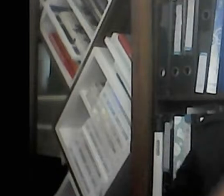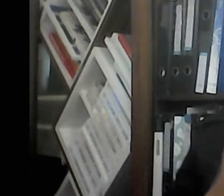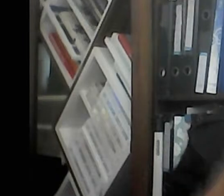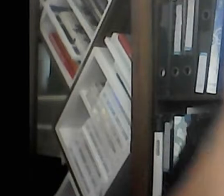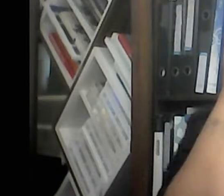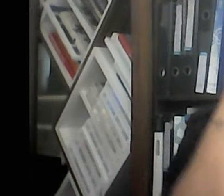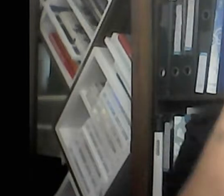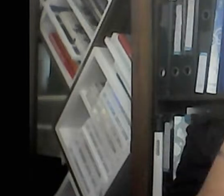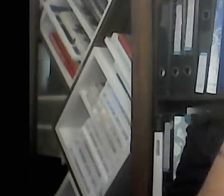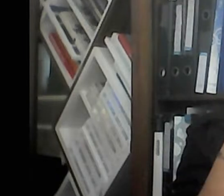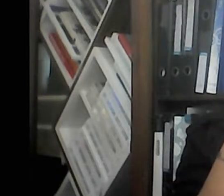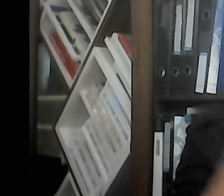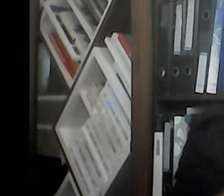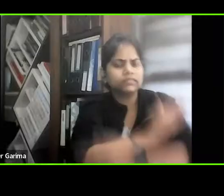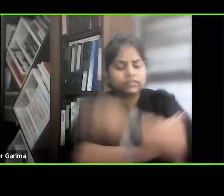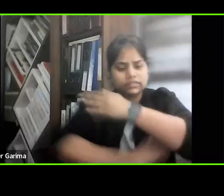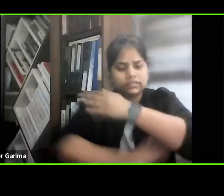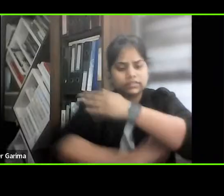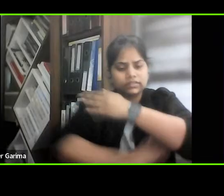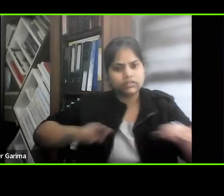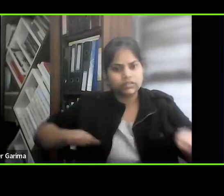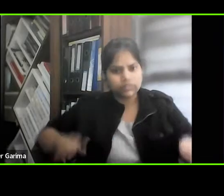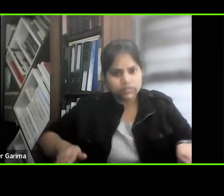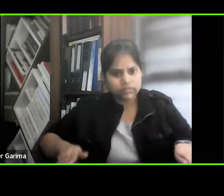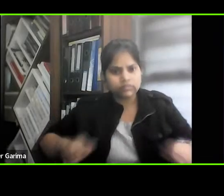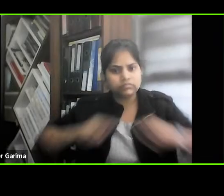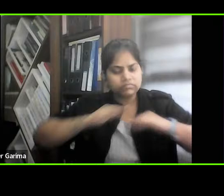disabled children's childhood studies.